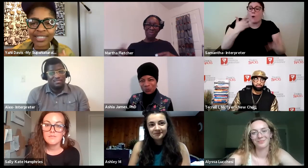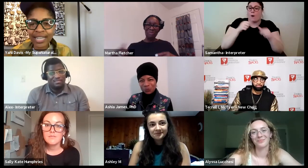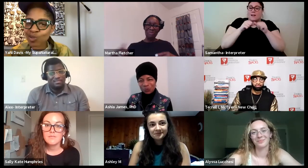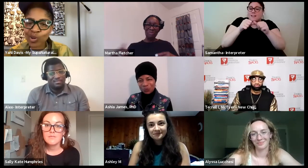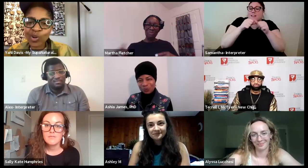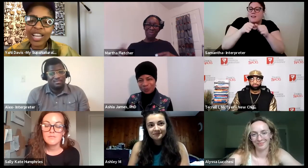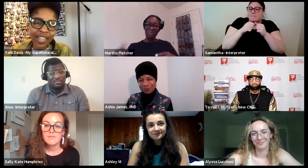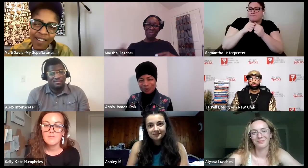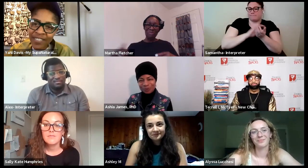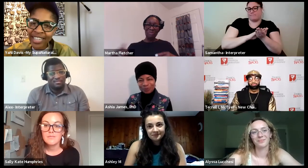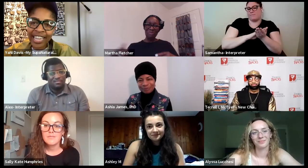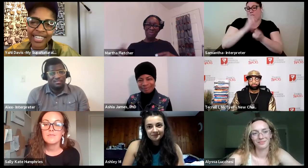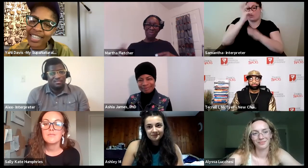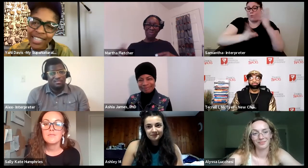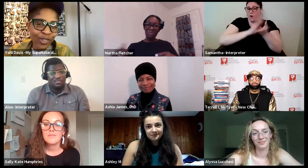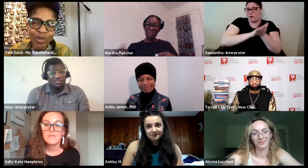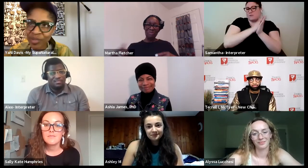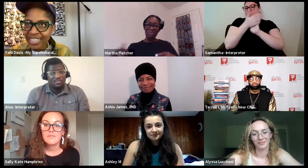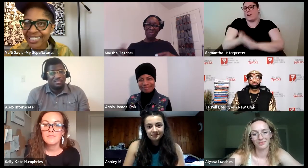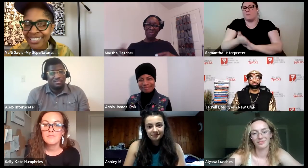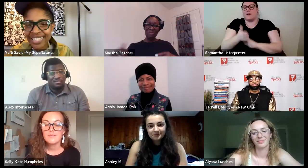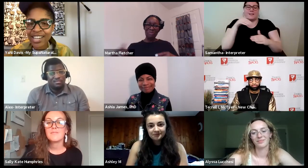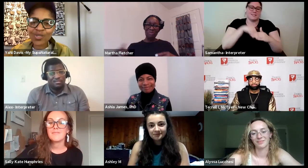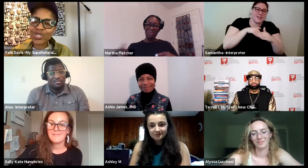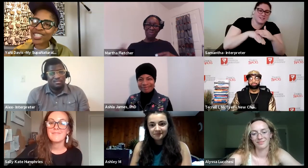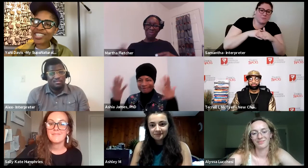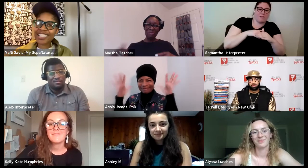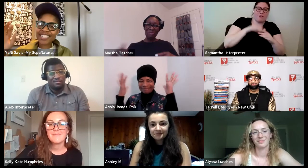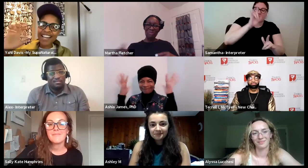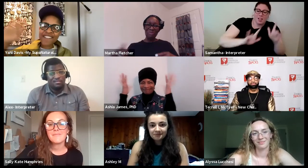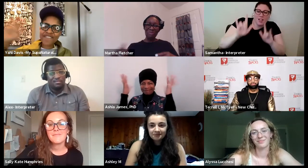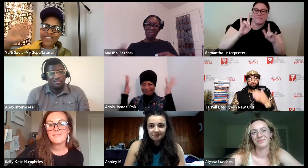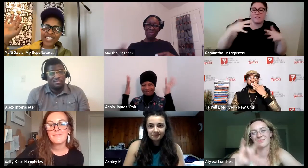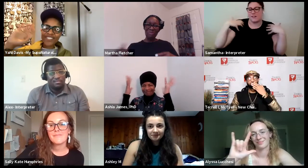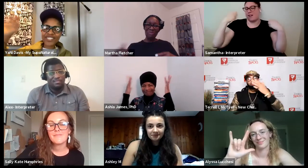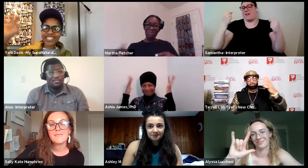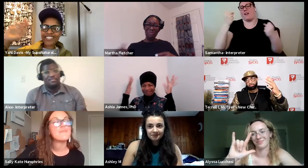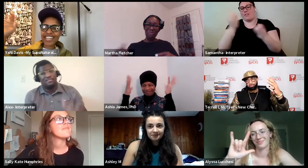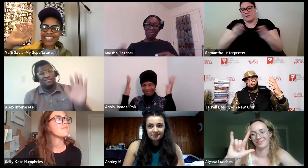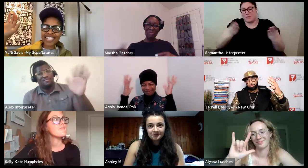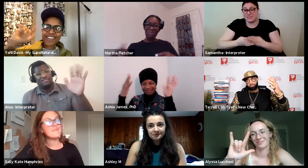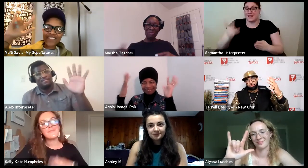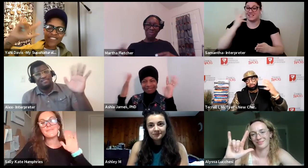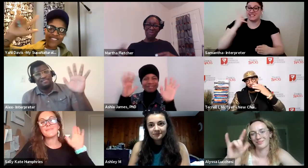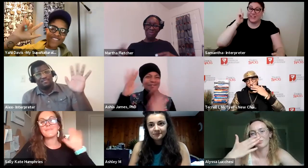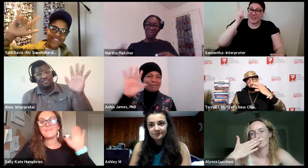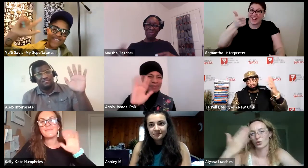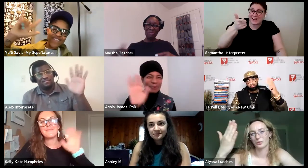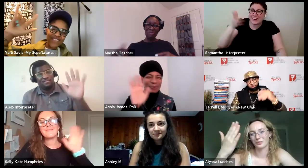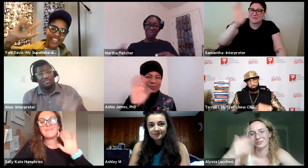more accessible, loving, and healed place. We'll see you next time.